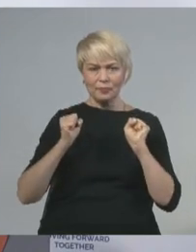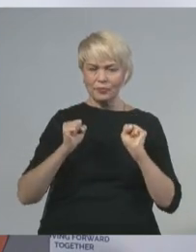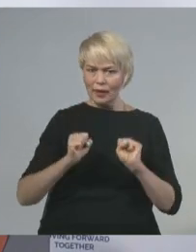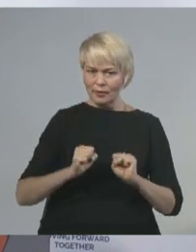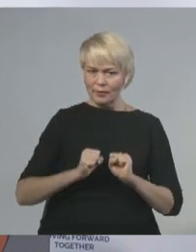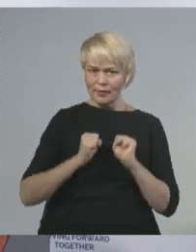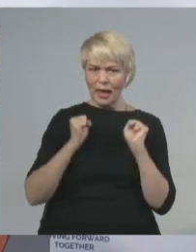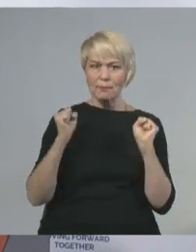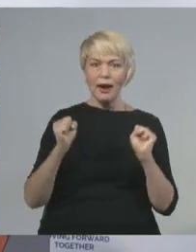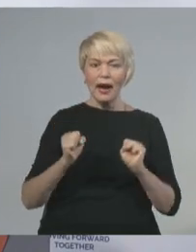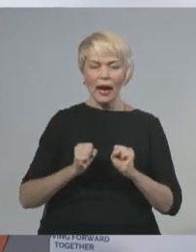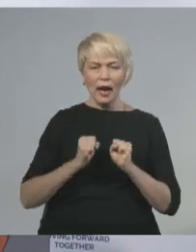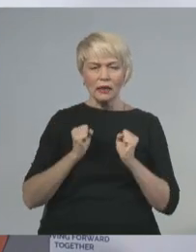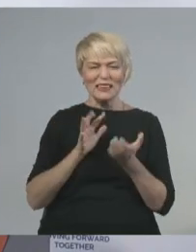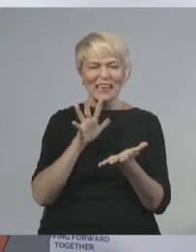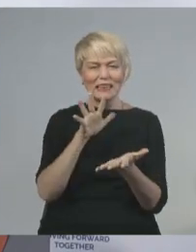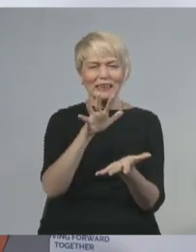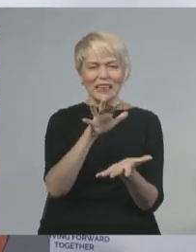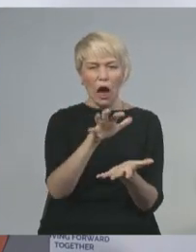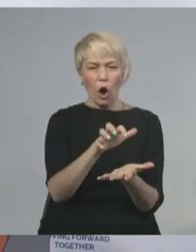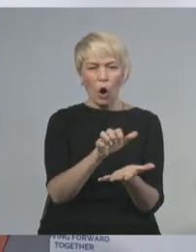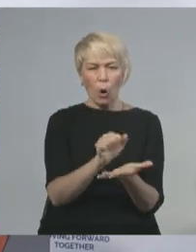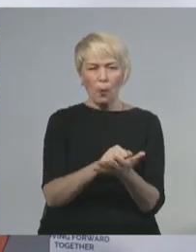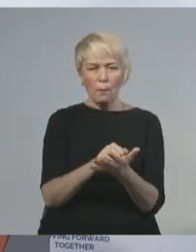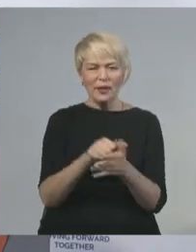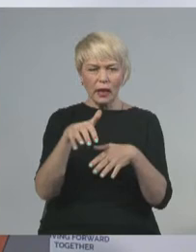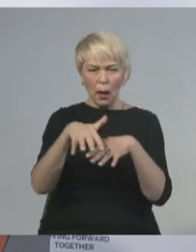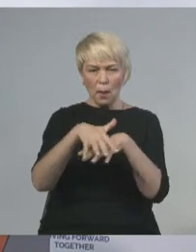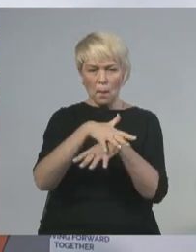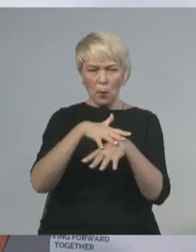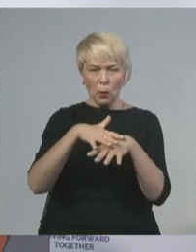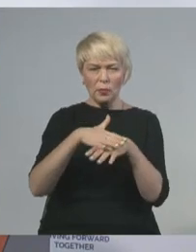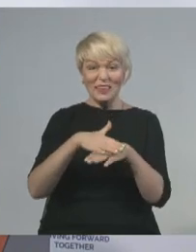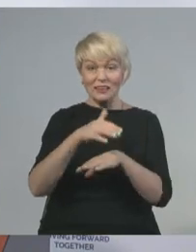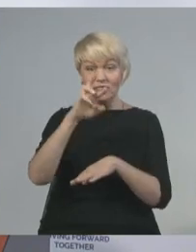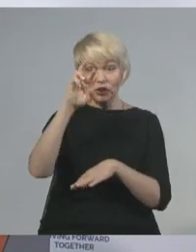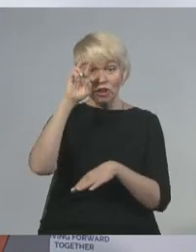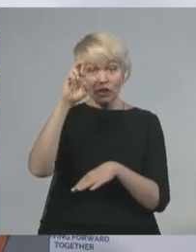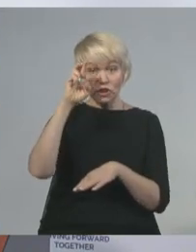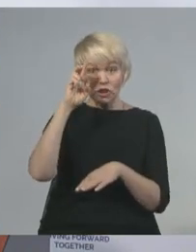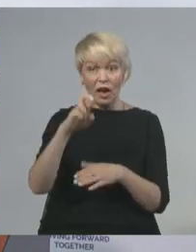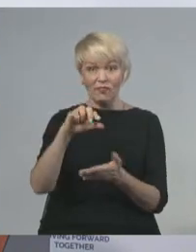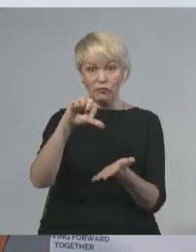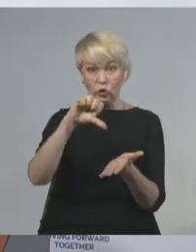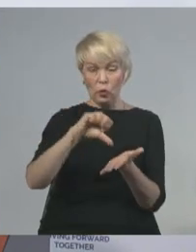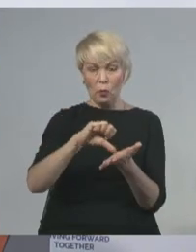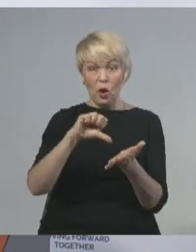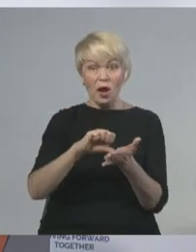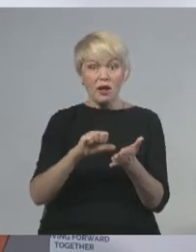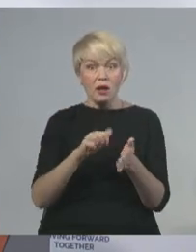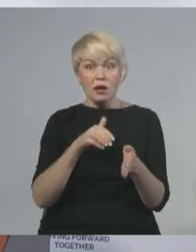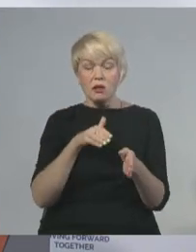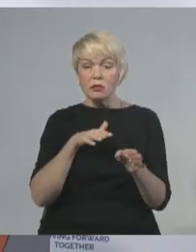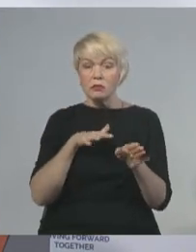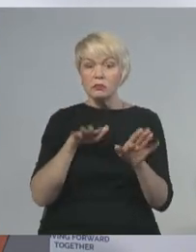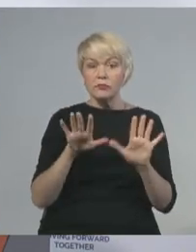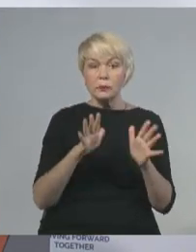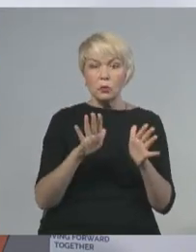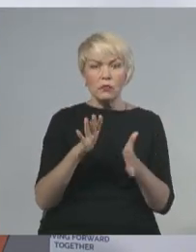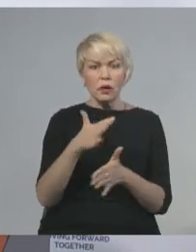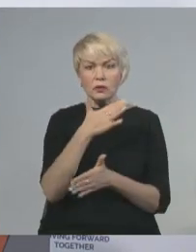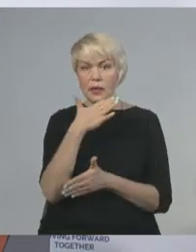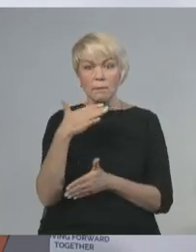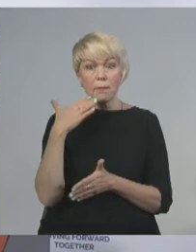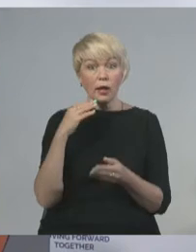what's happening now with public service broadcast and how it reacted to this covet crisis do you think it's fulfilled its job